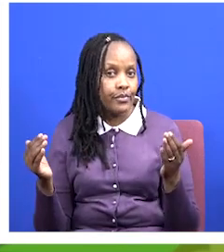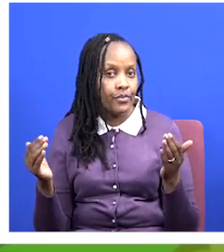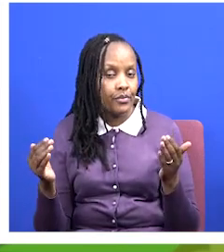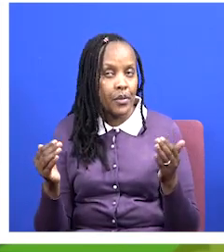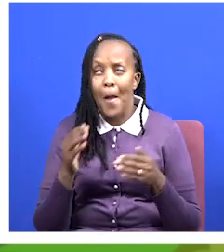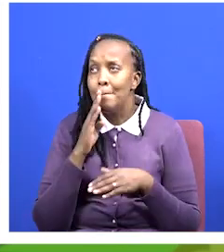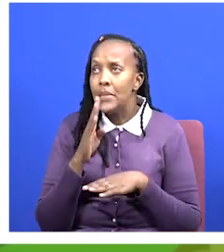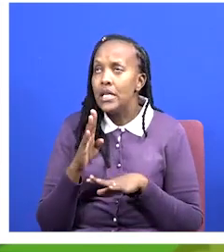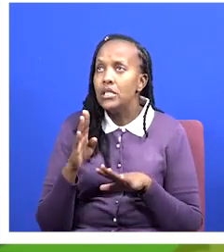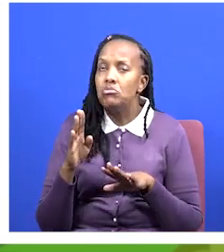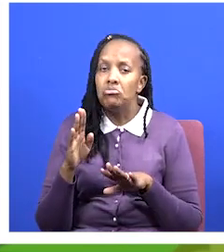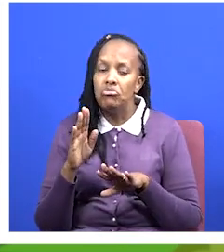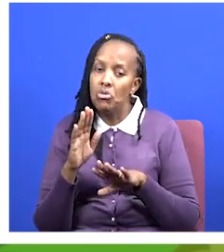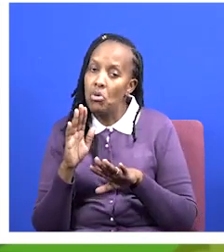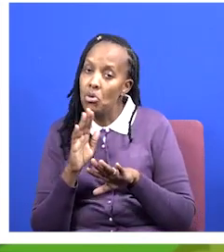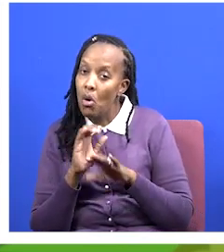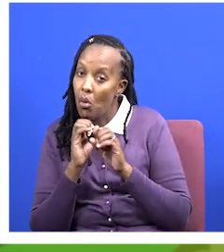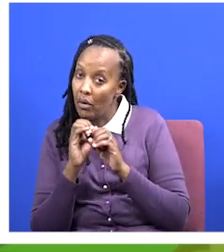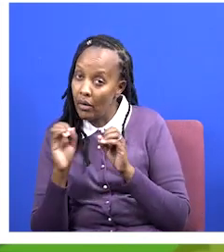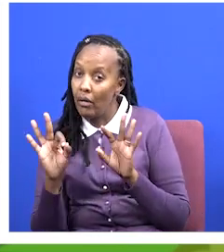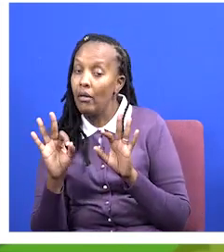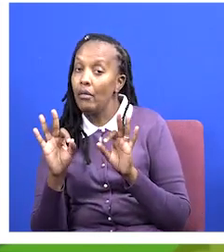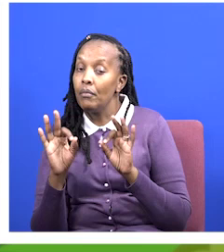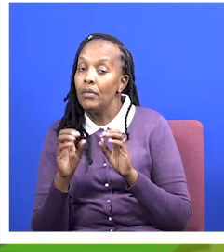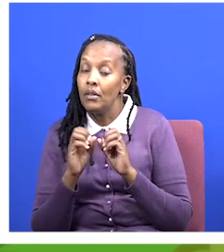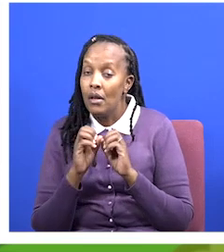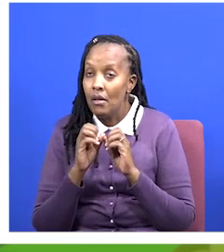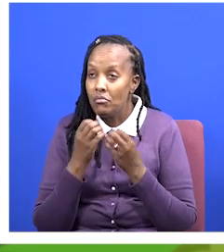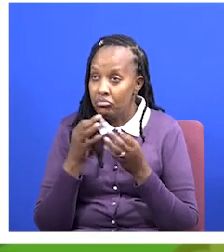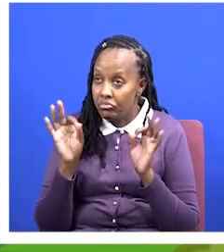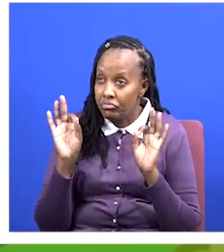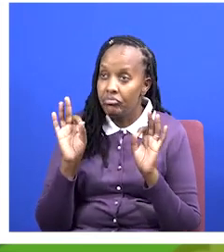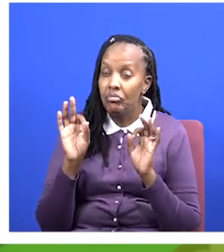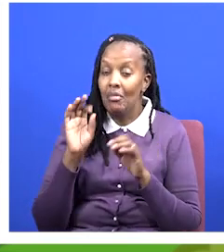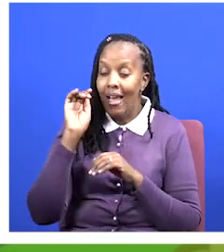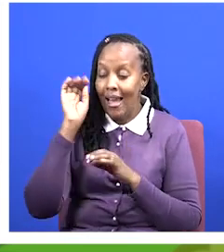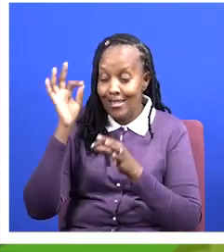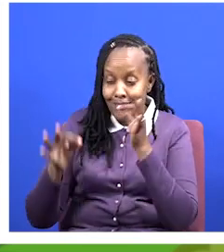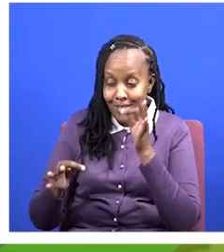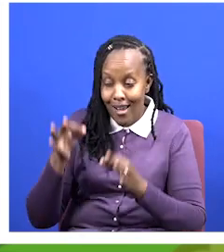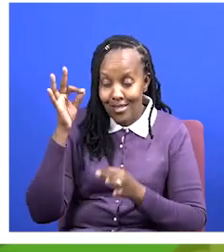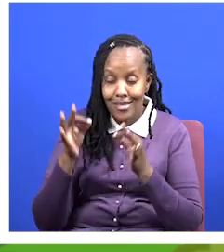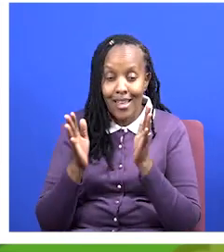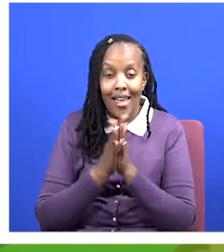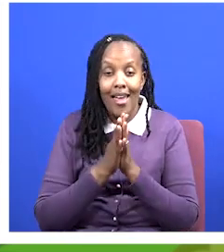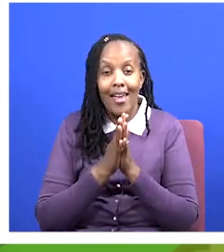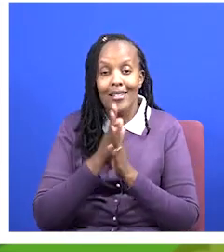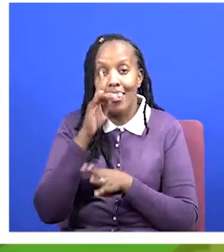Righteousness is being fair, being just, and being